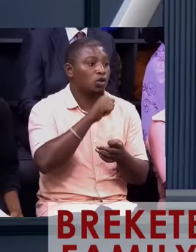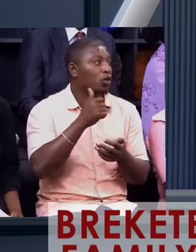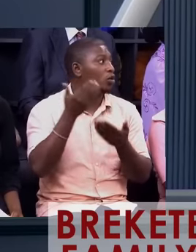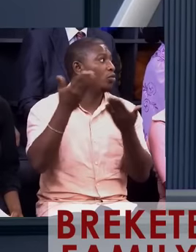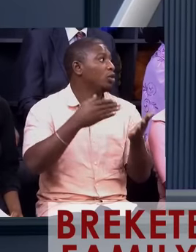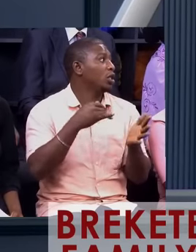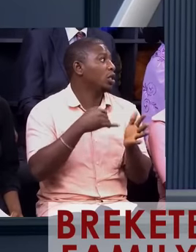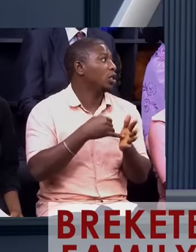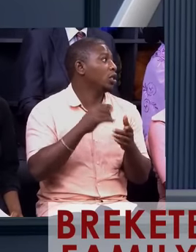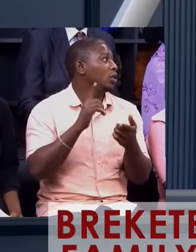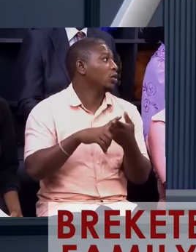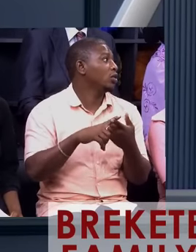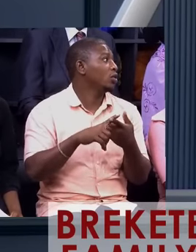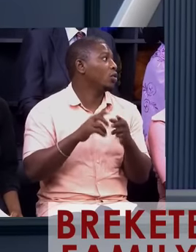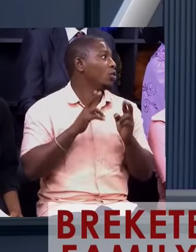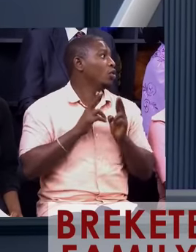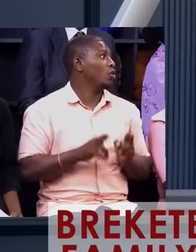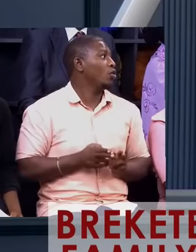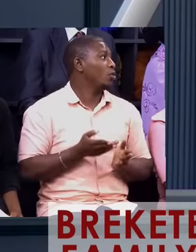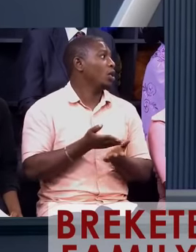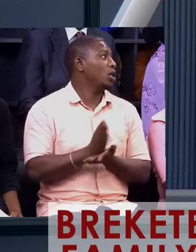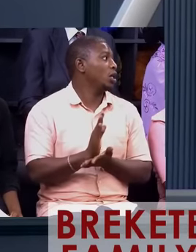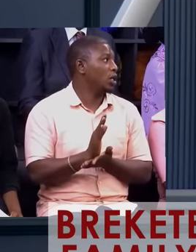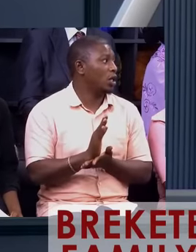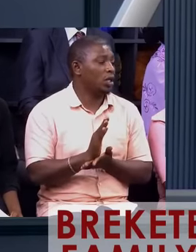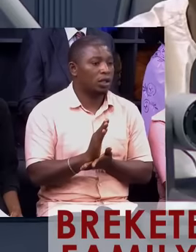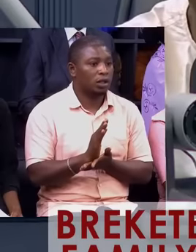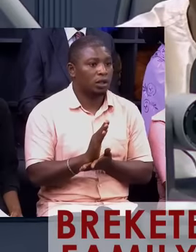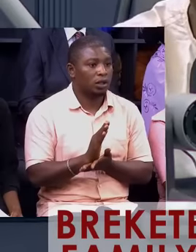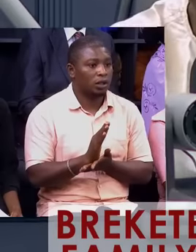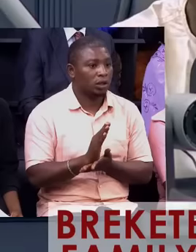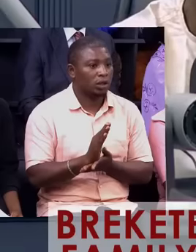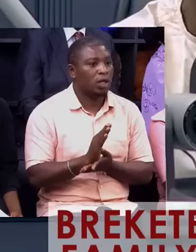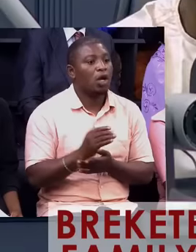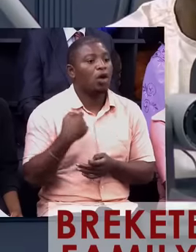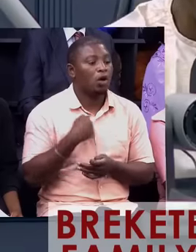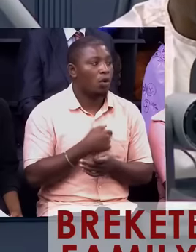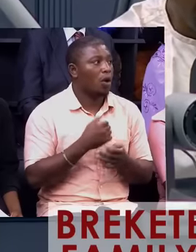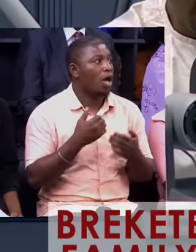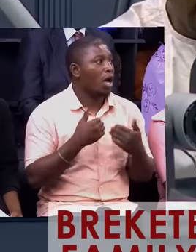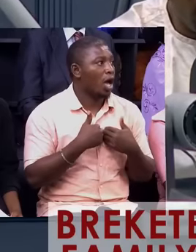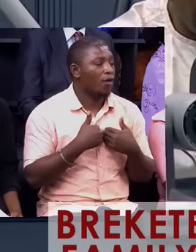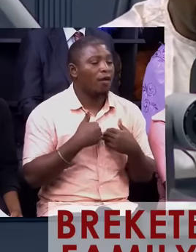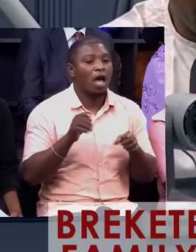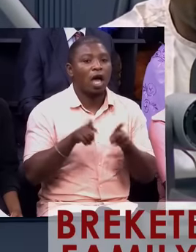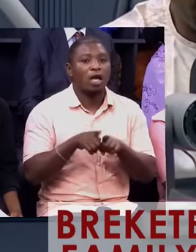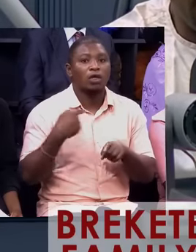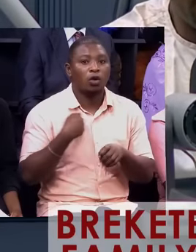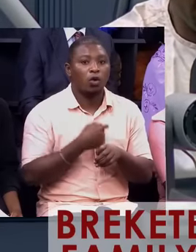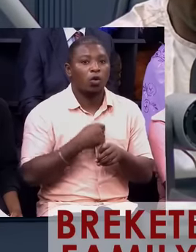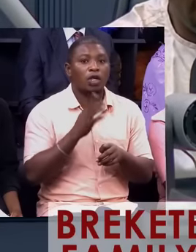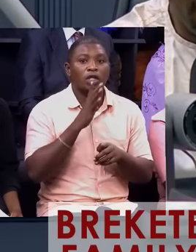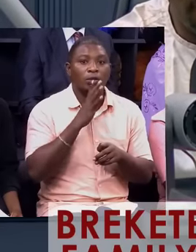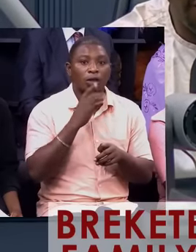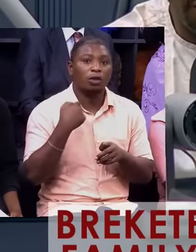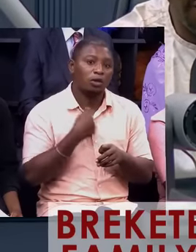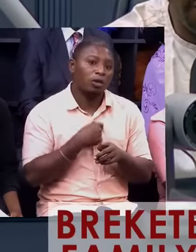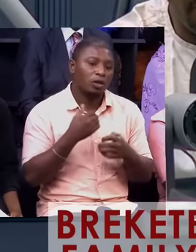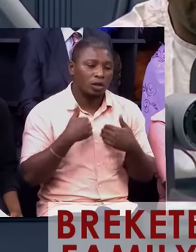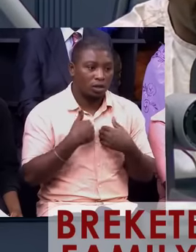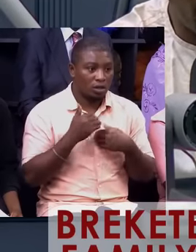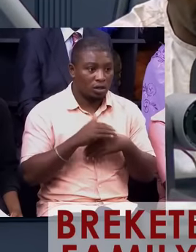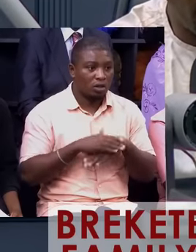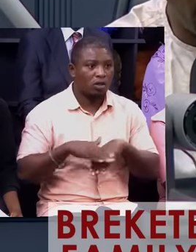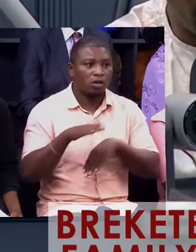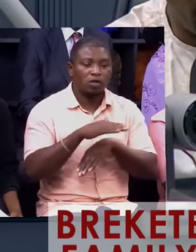it to Human Rights radio and television breaket the family we have as we speak we have over 40